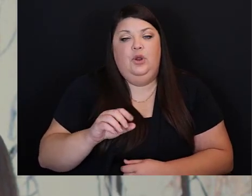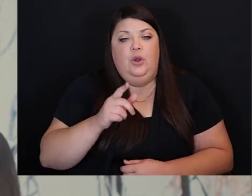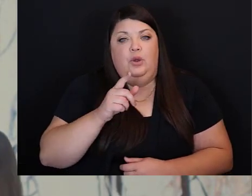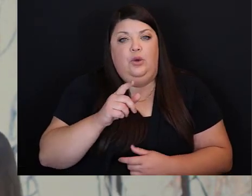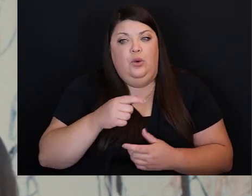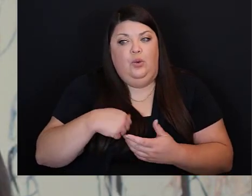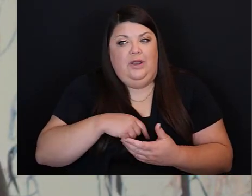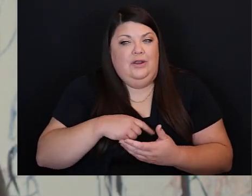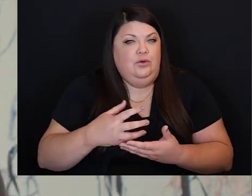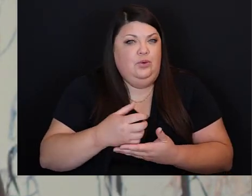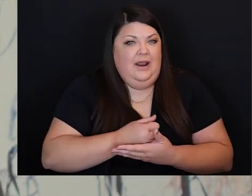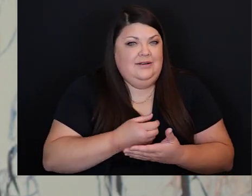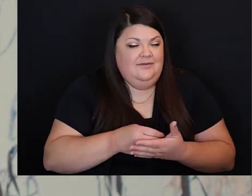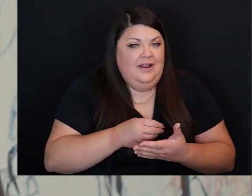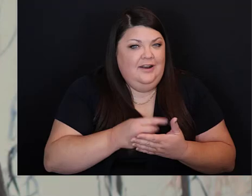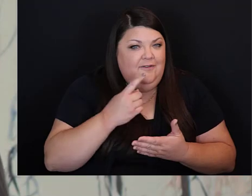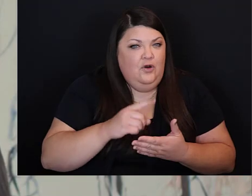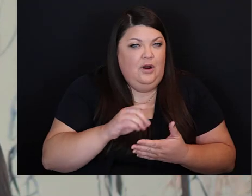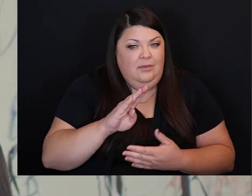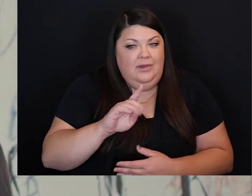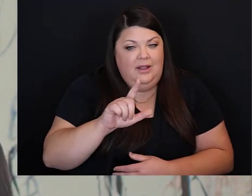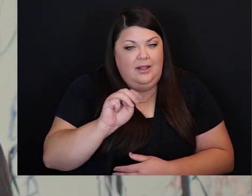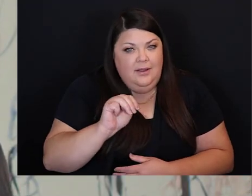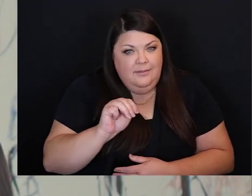funds towards Black Lives Matter.